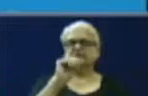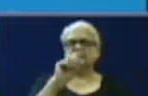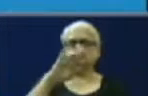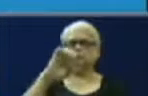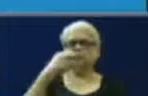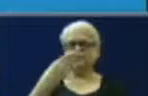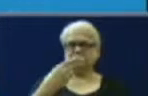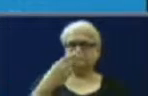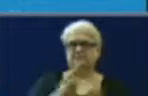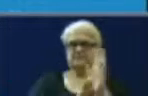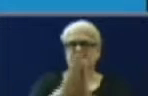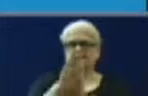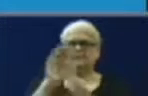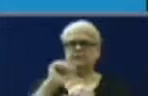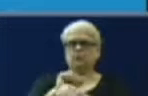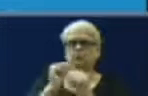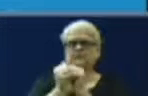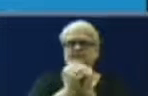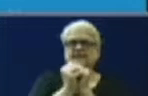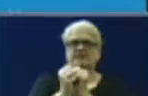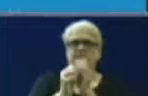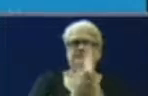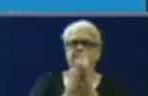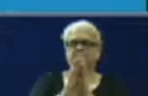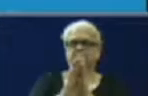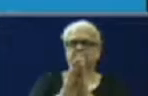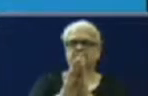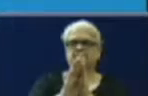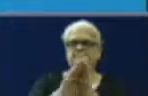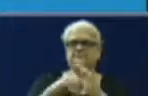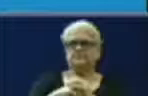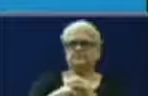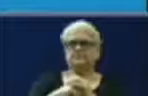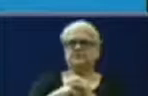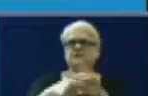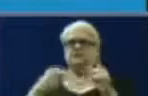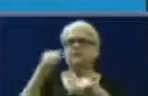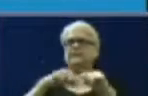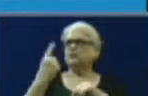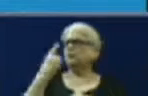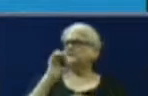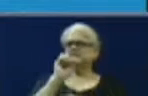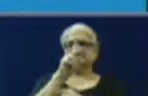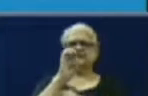worked together to create, as you can see, Bob, go back one, Teresa.